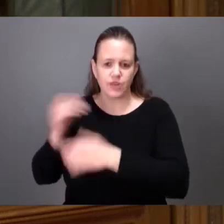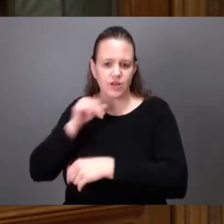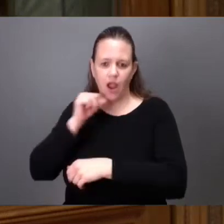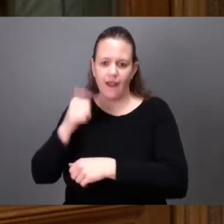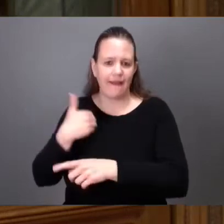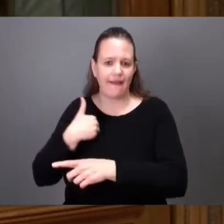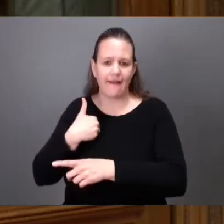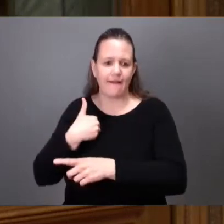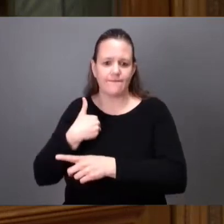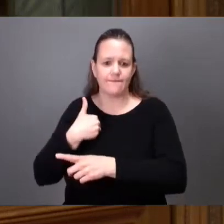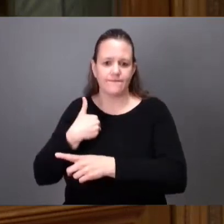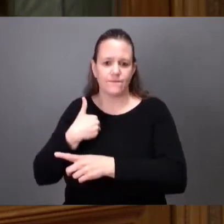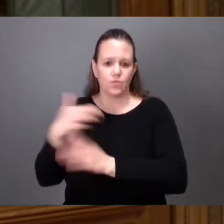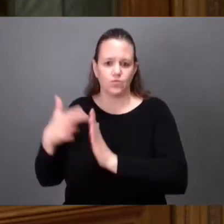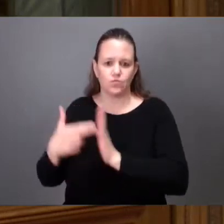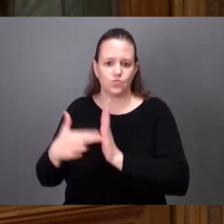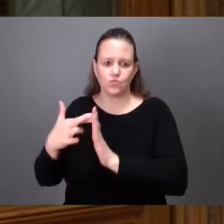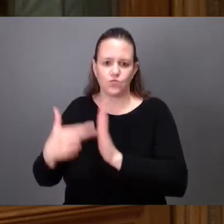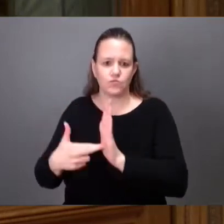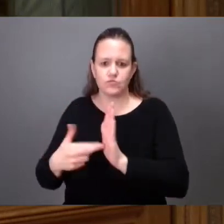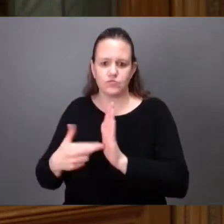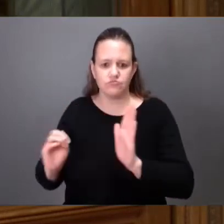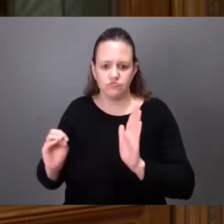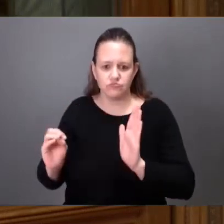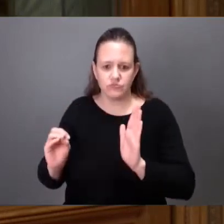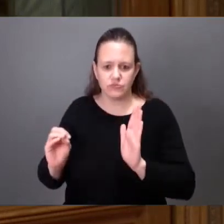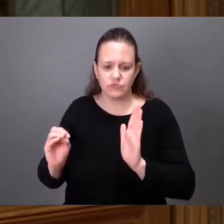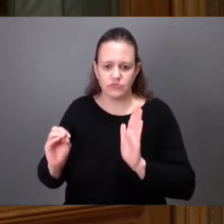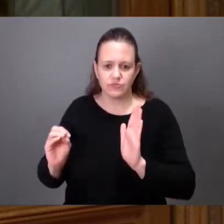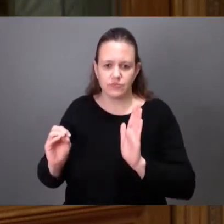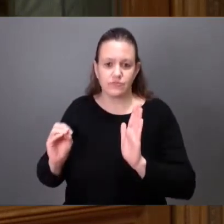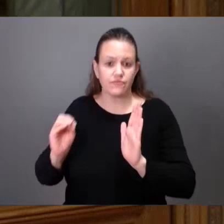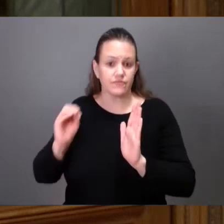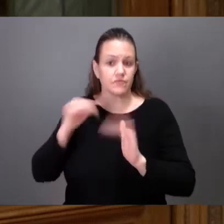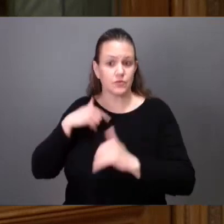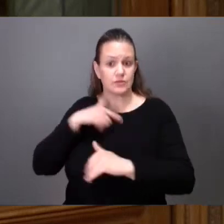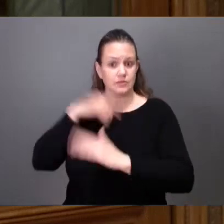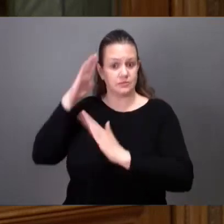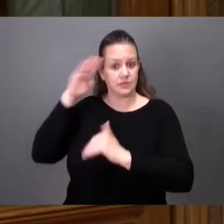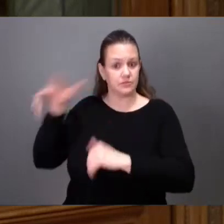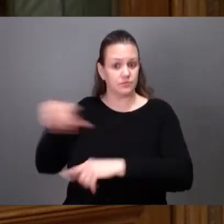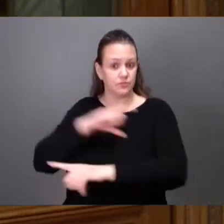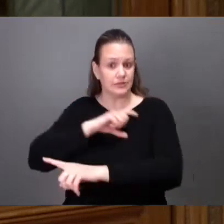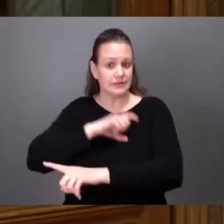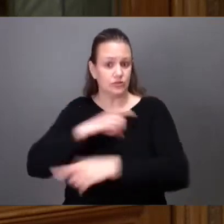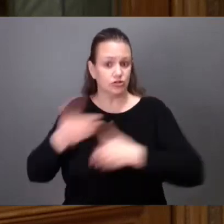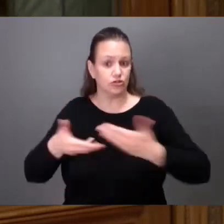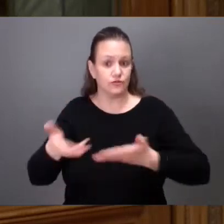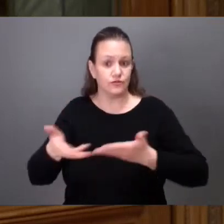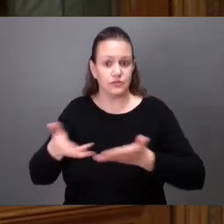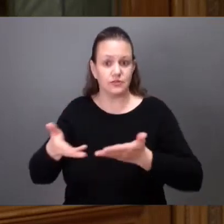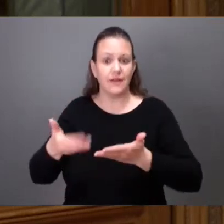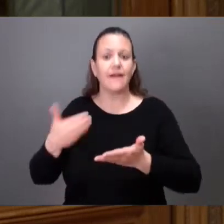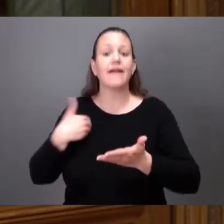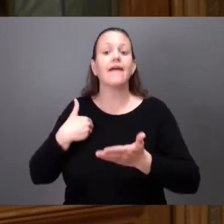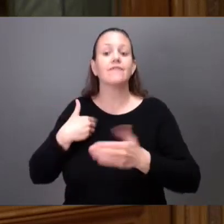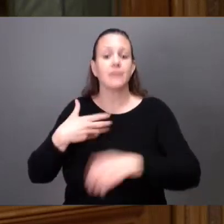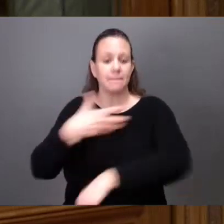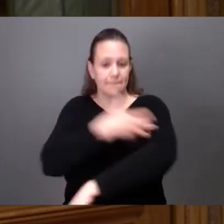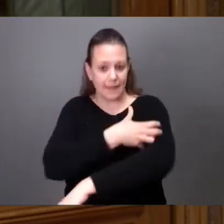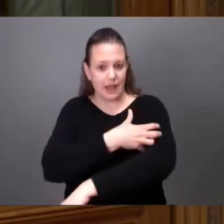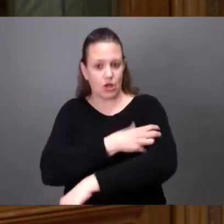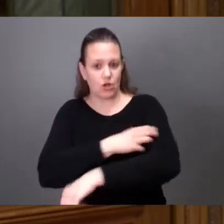confidence that we can have in our police services when we give them these powers. That's the expectation that the people that they work alongside with, the